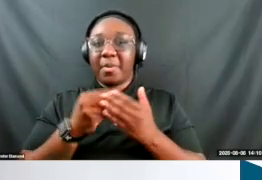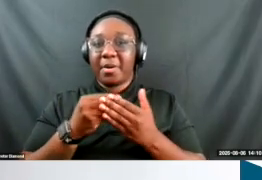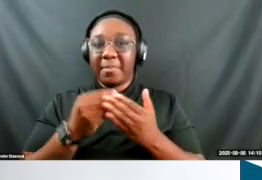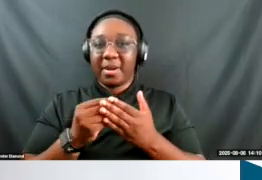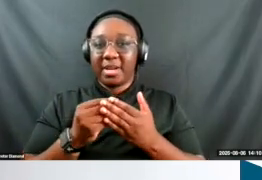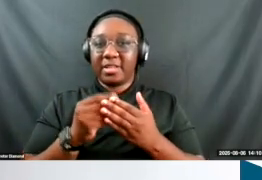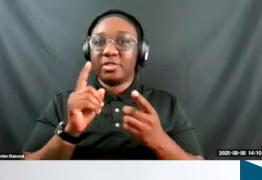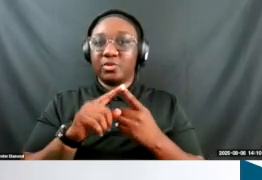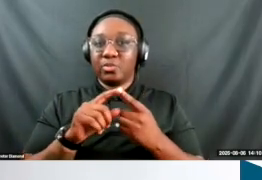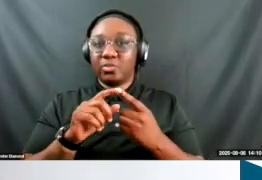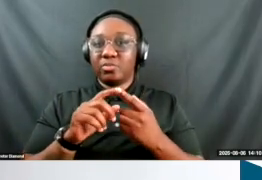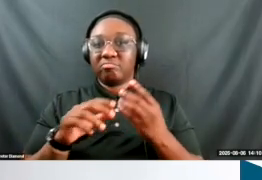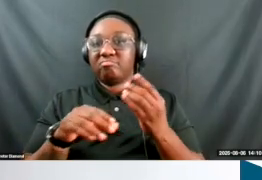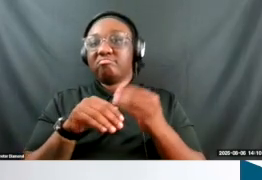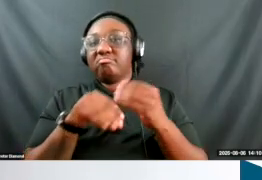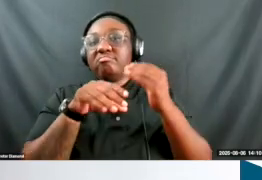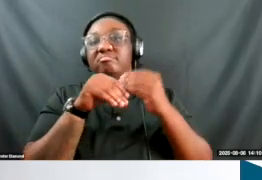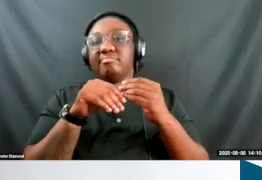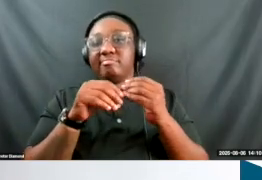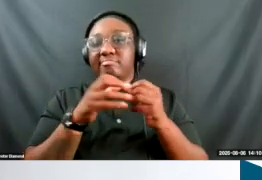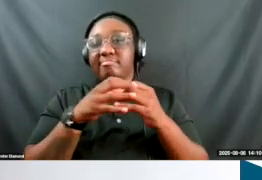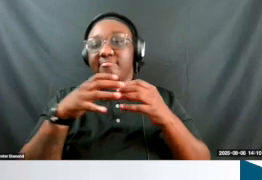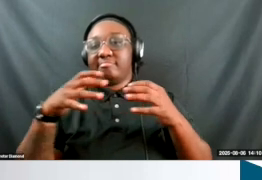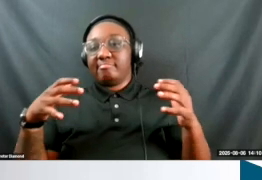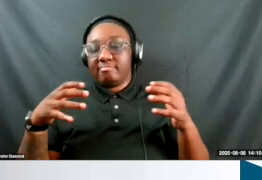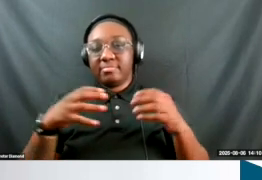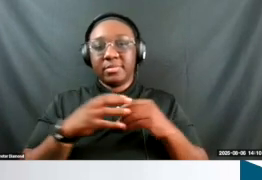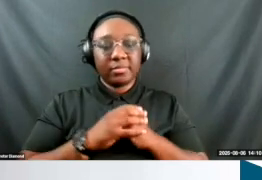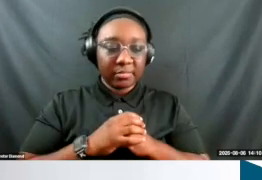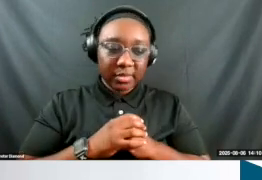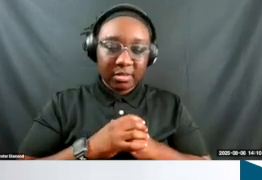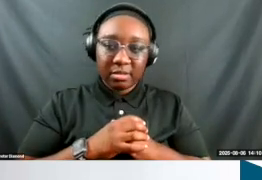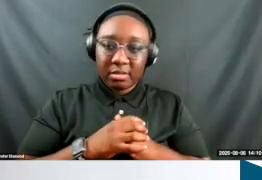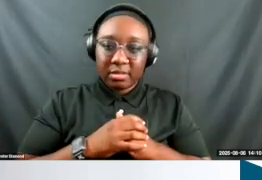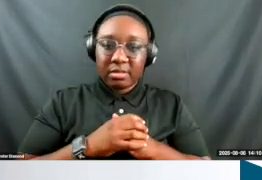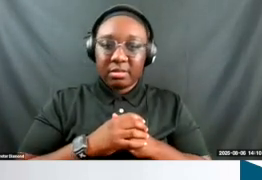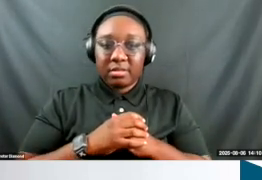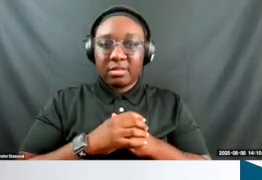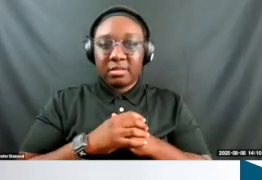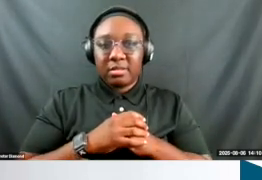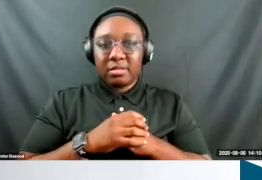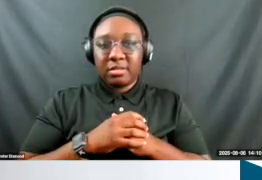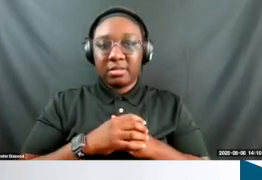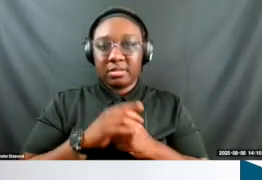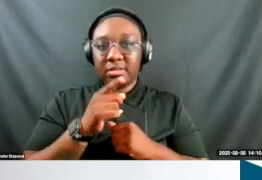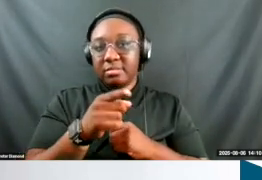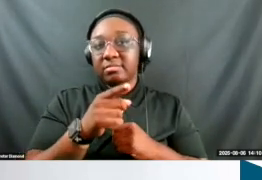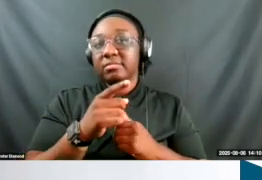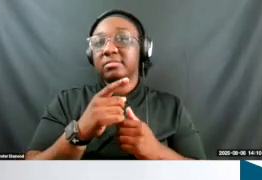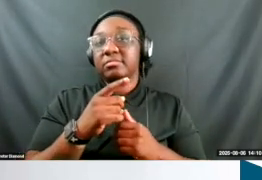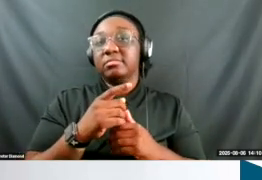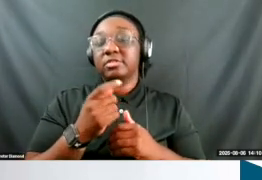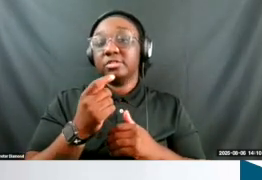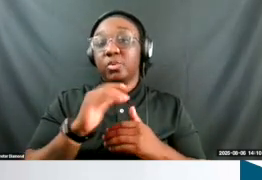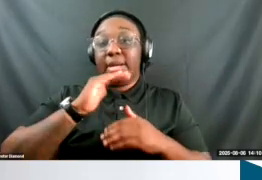For our next steps, we will continue gathering and considering feedback from stakeholders during our comment period and future